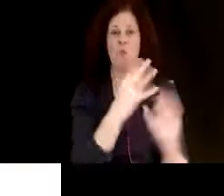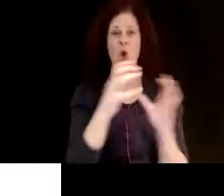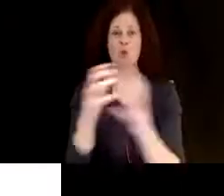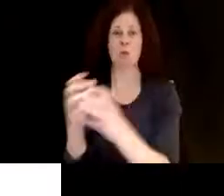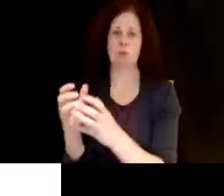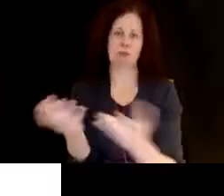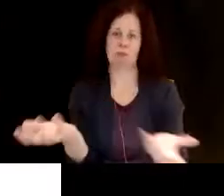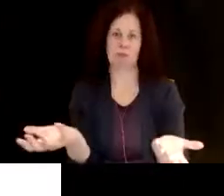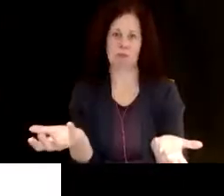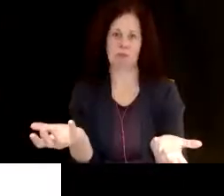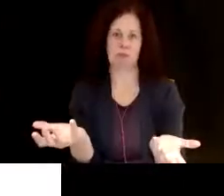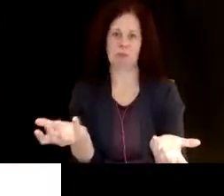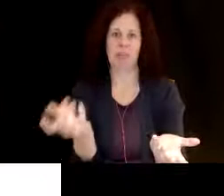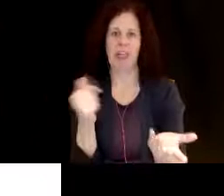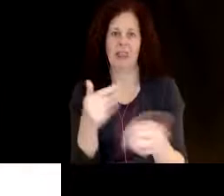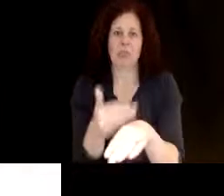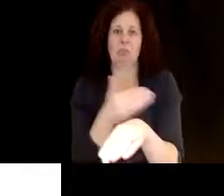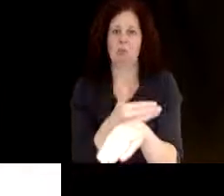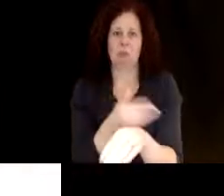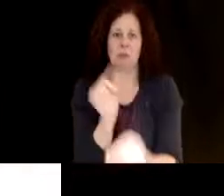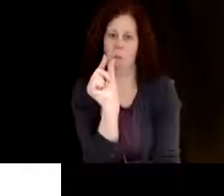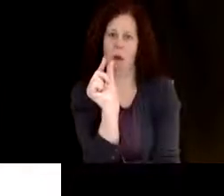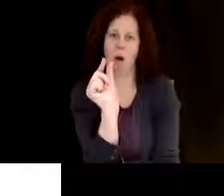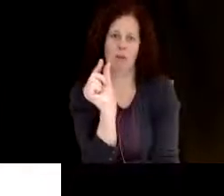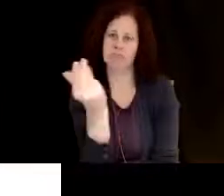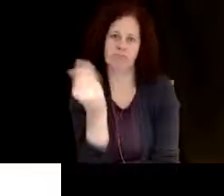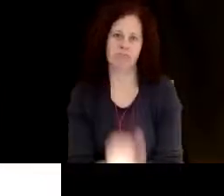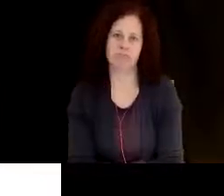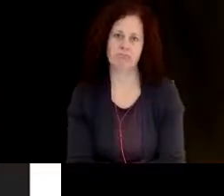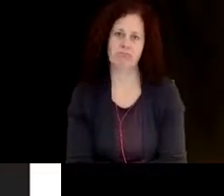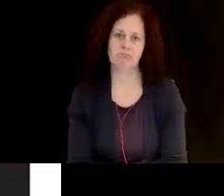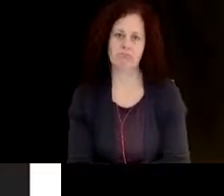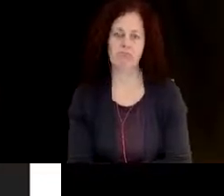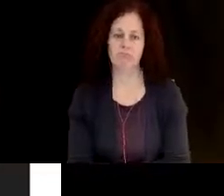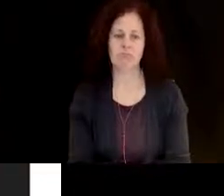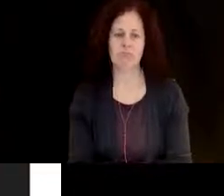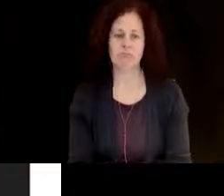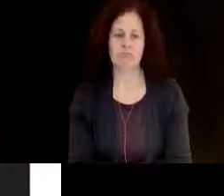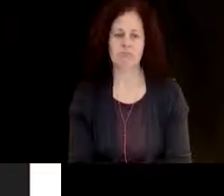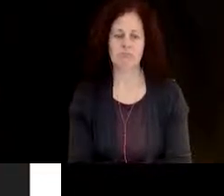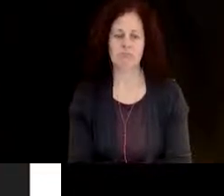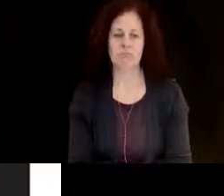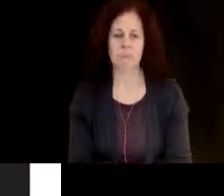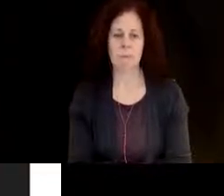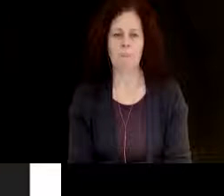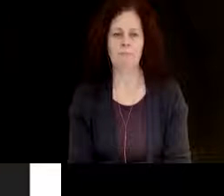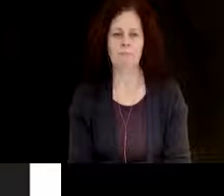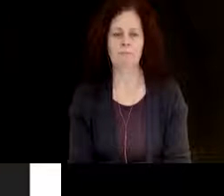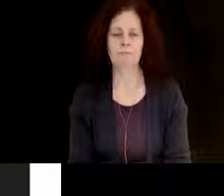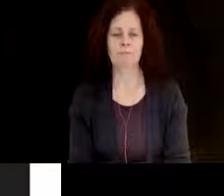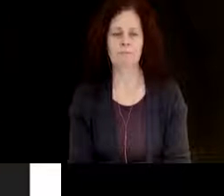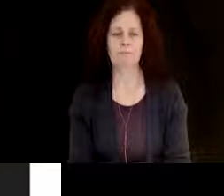statistically insignificant. Next slide. So all of these